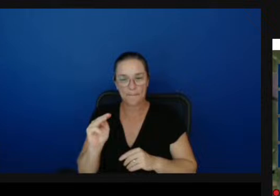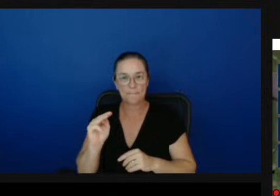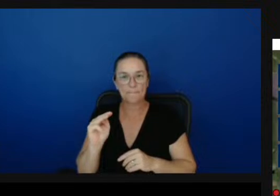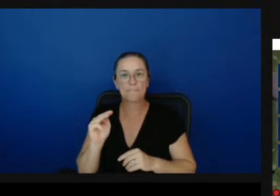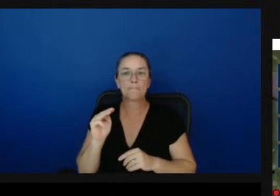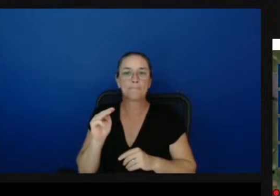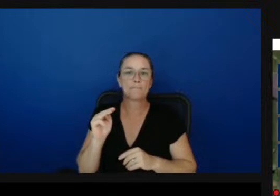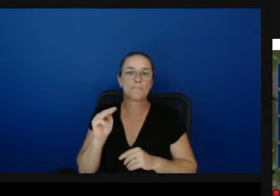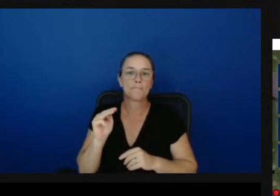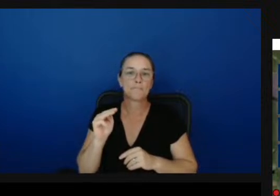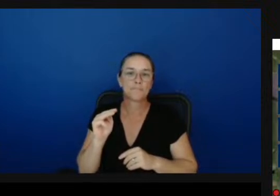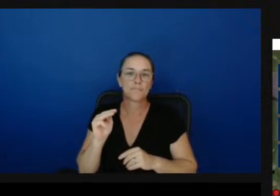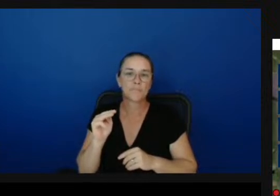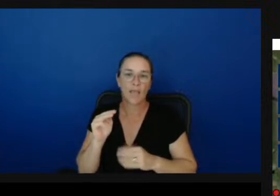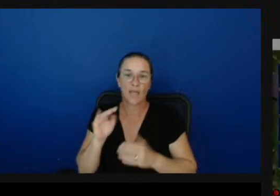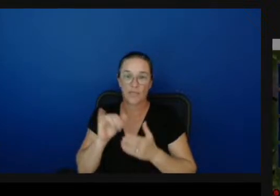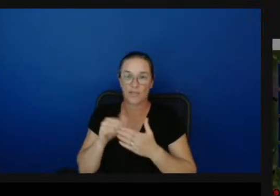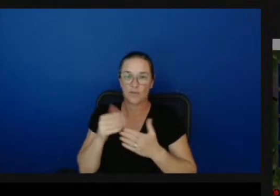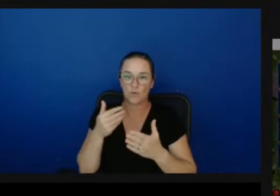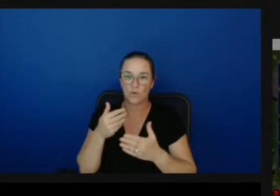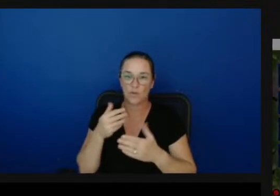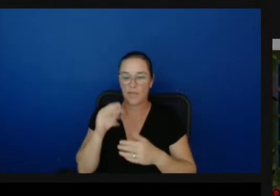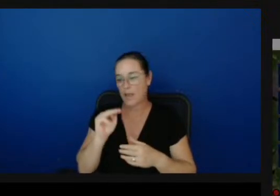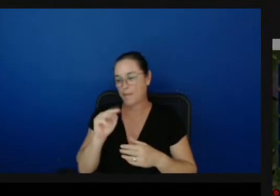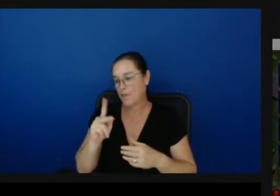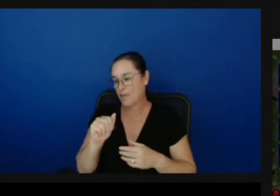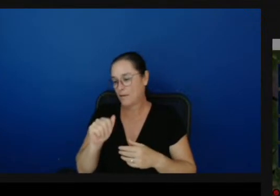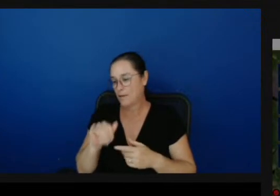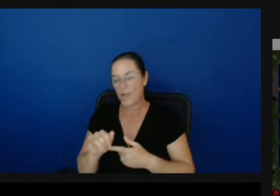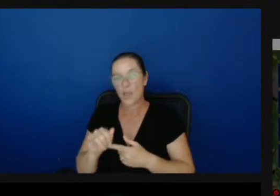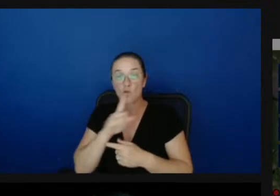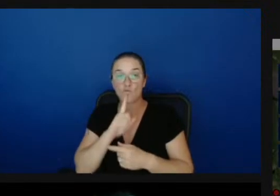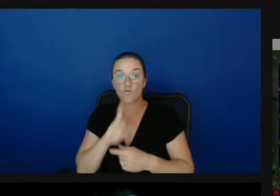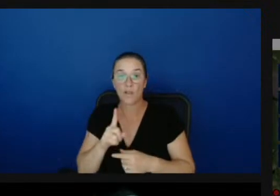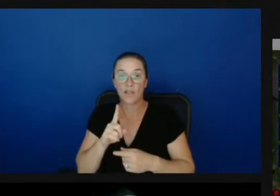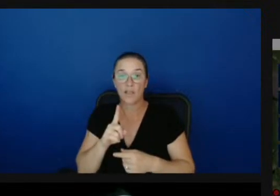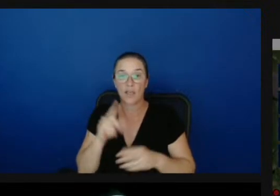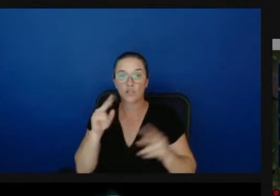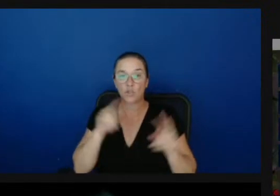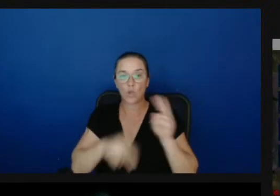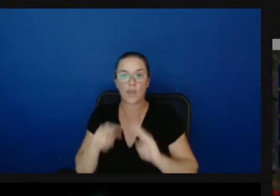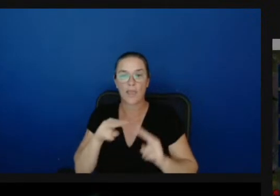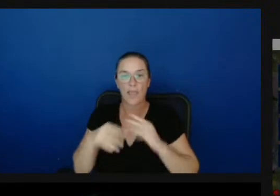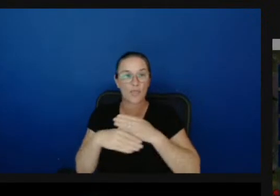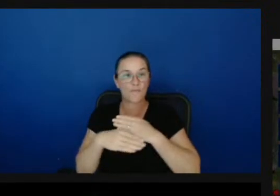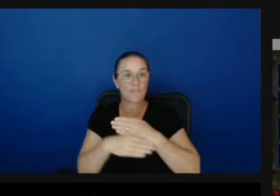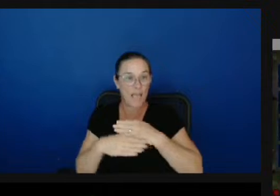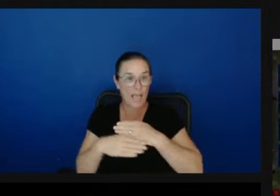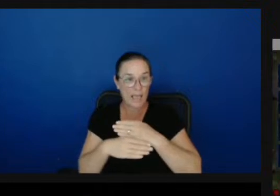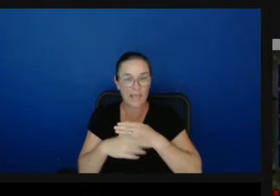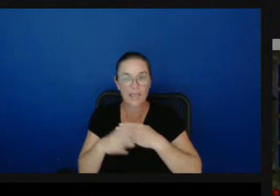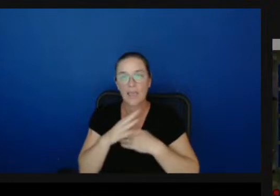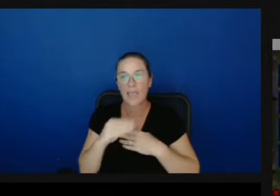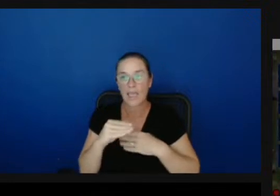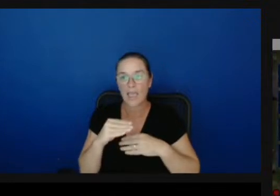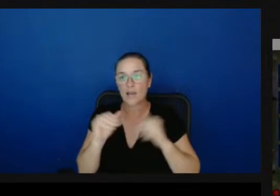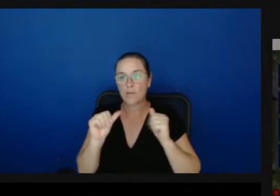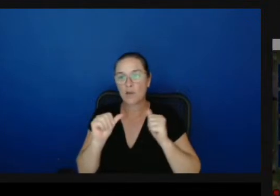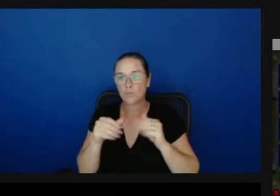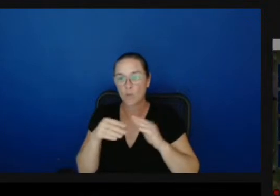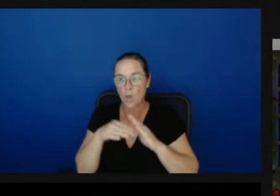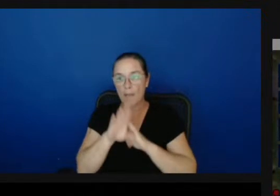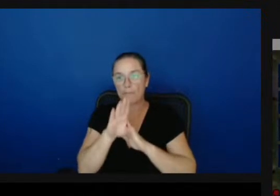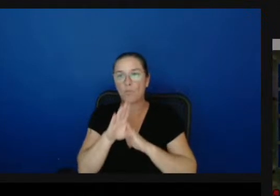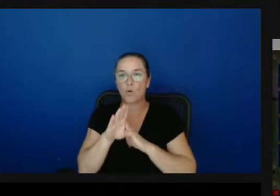right on a rift zone, that's this one right here. So it's really picking up both the flank and this potentially upwards rift zone